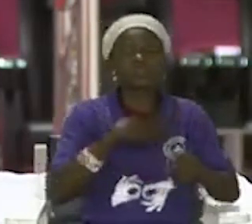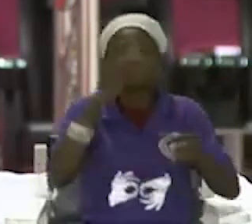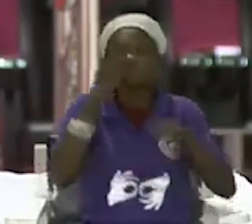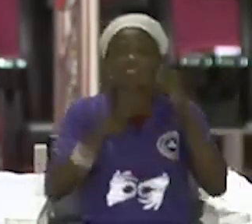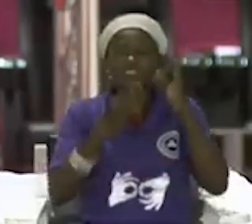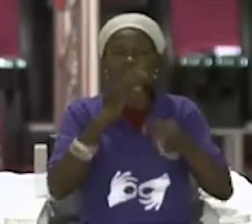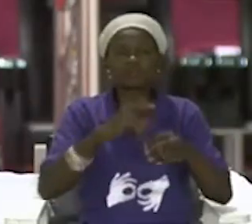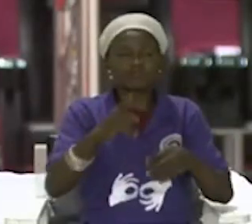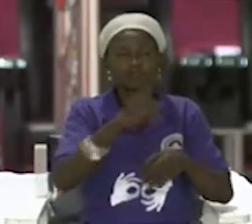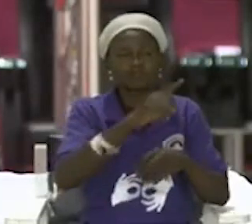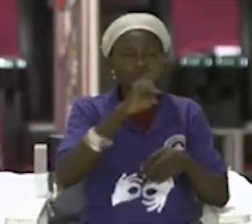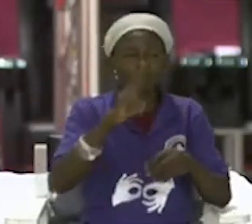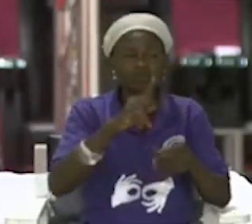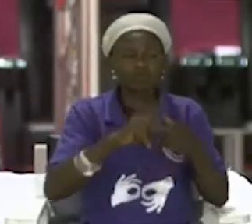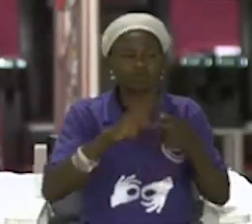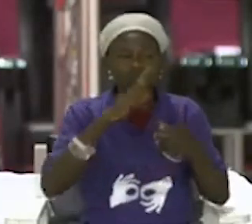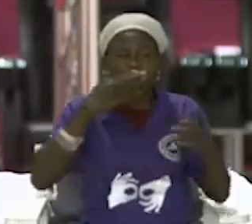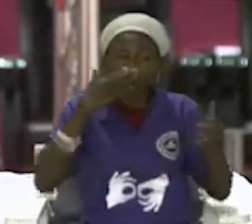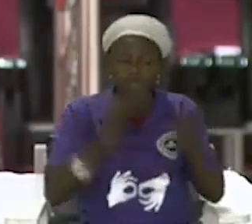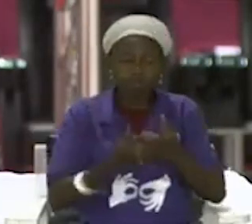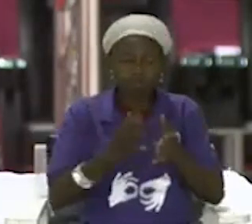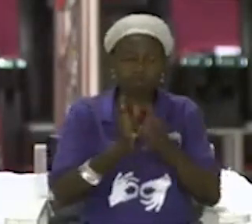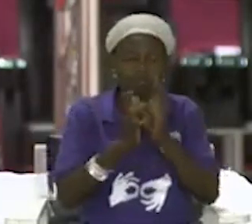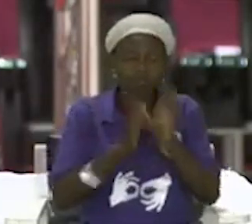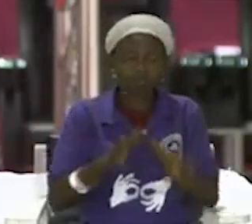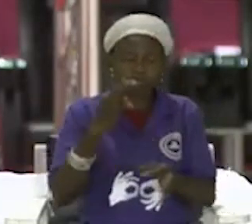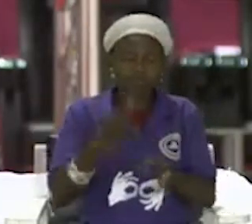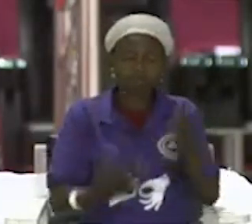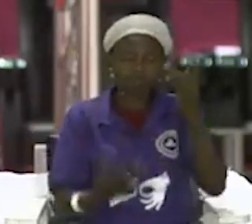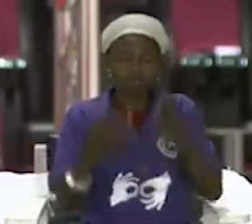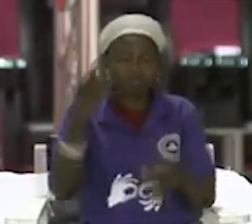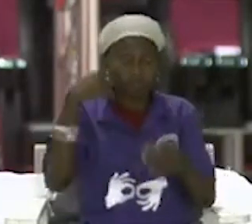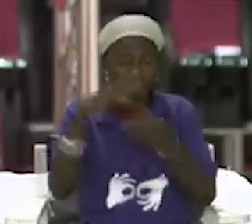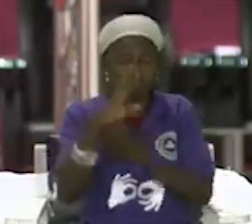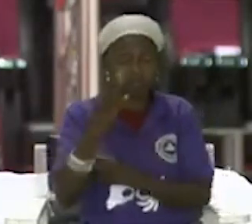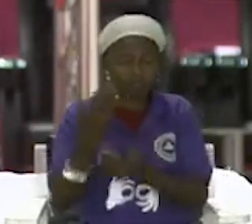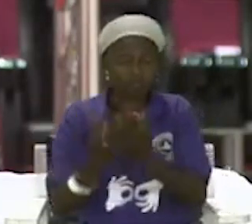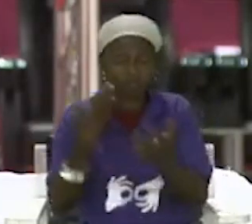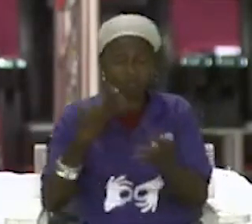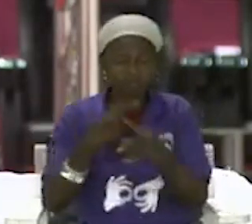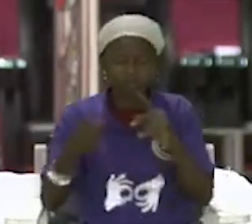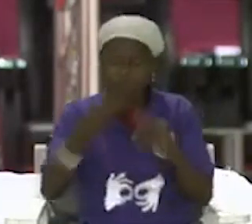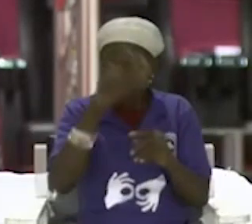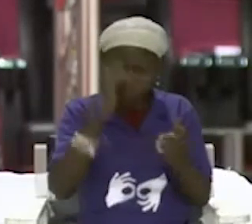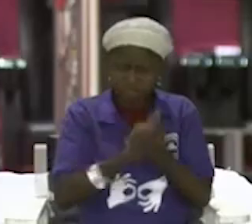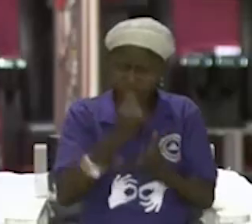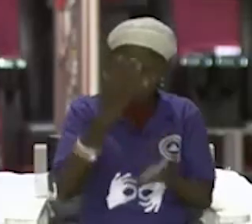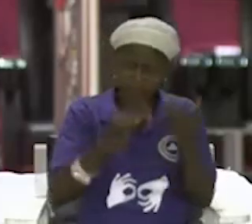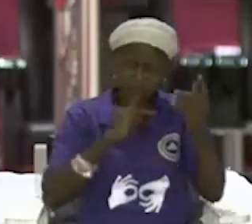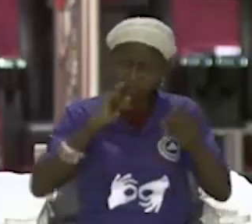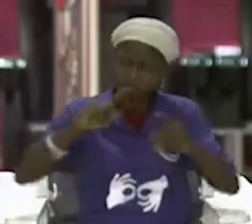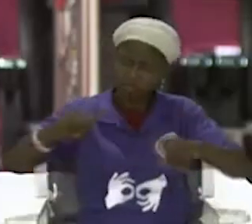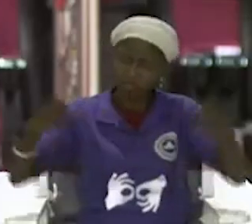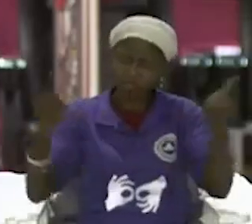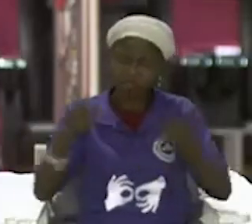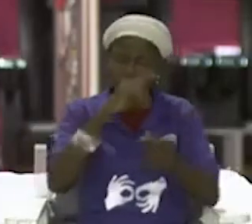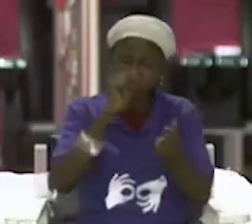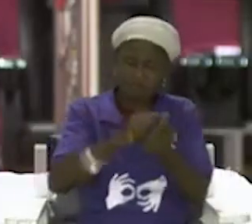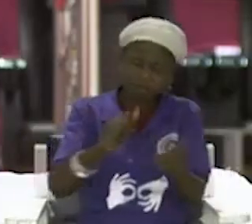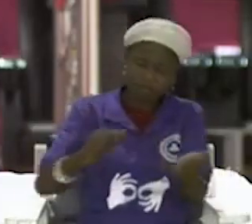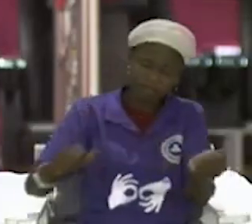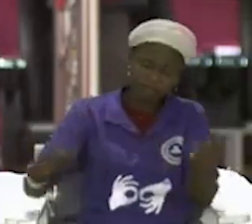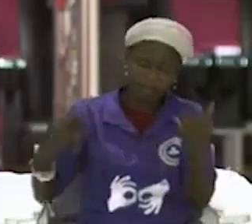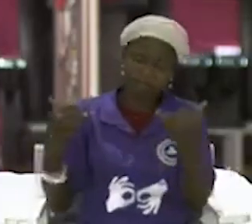used to be a true Christian, on fire for God, but you know that the fire is gone, you are backsliding